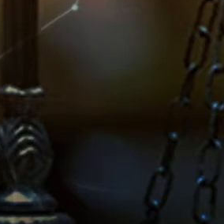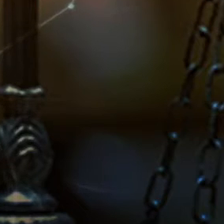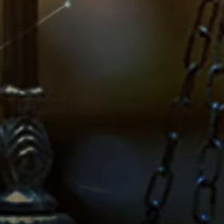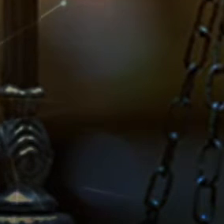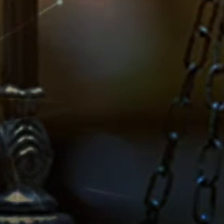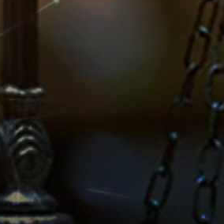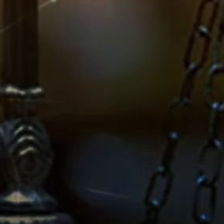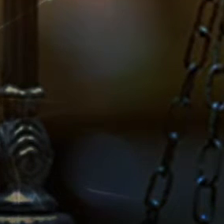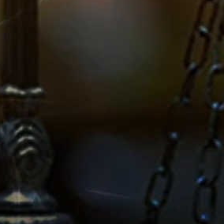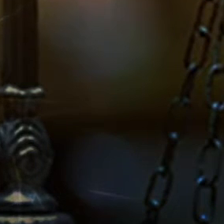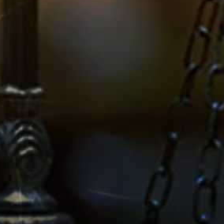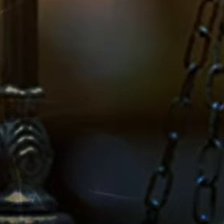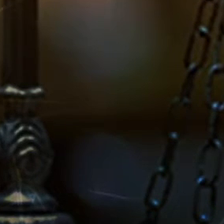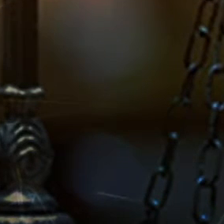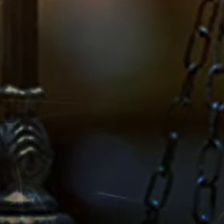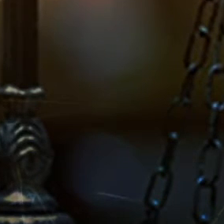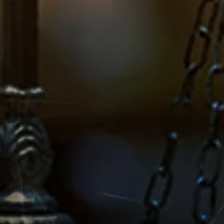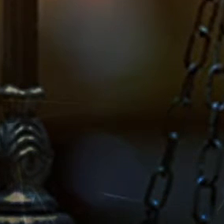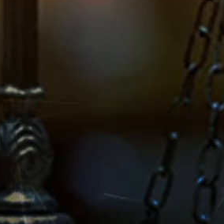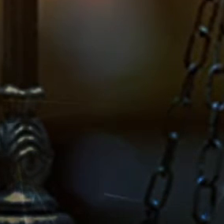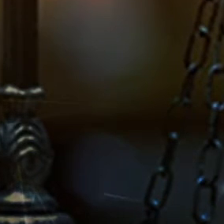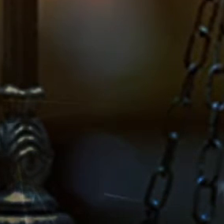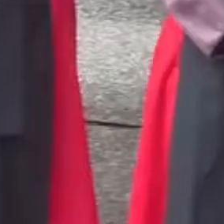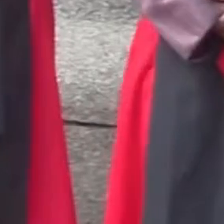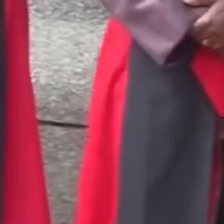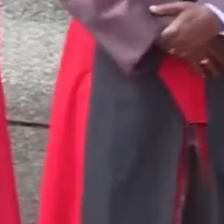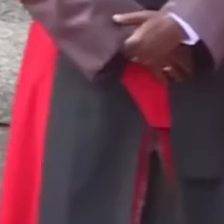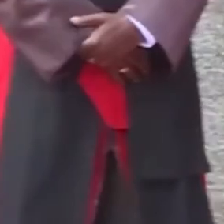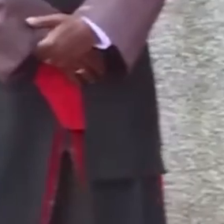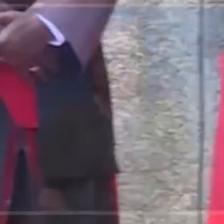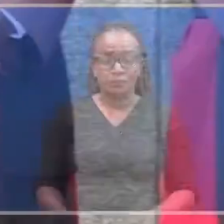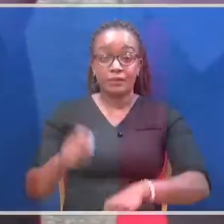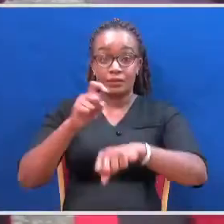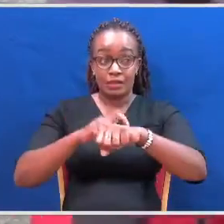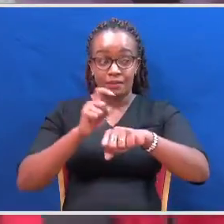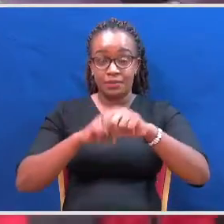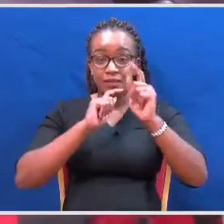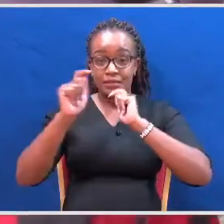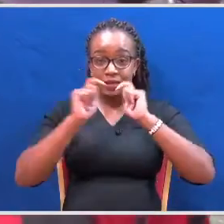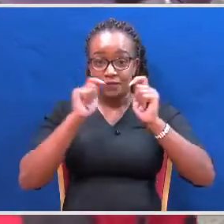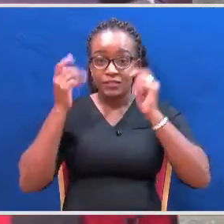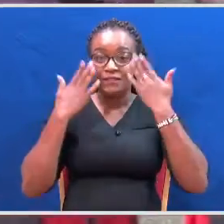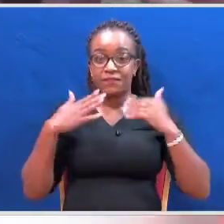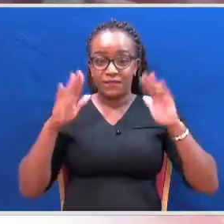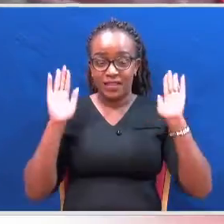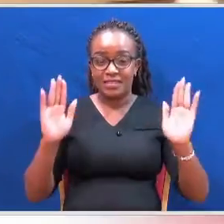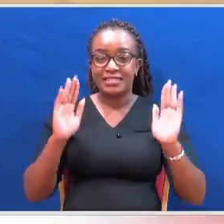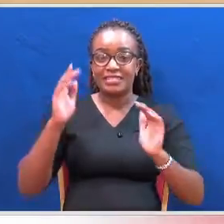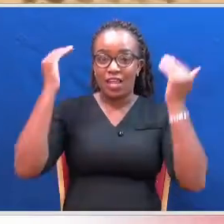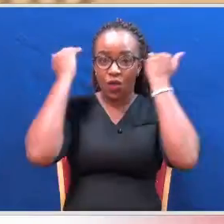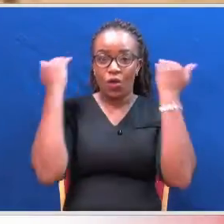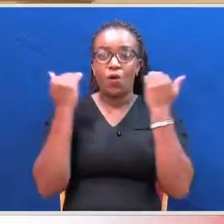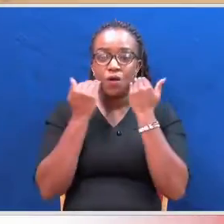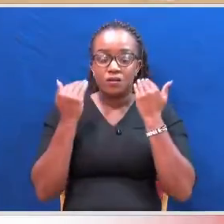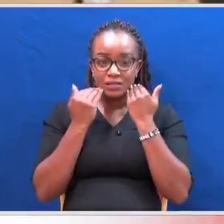Oko, Dr. Weke Samoni, and Alice Yano. Once the interviews come to a close, the Judicial Service